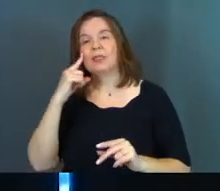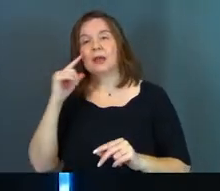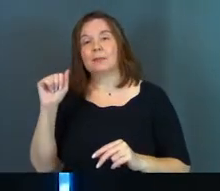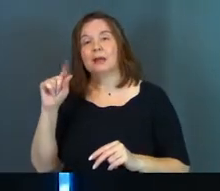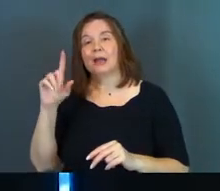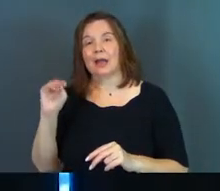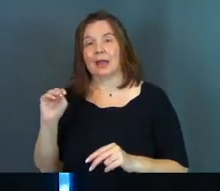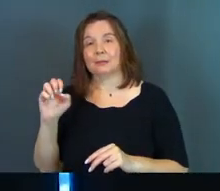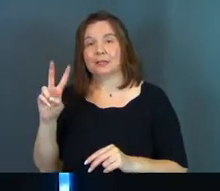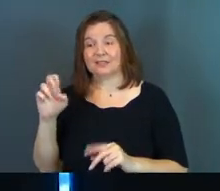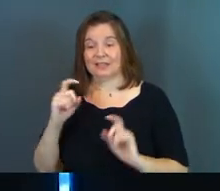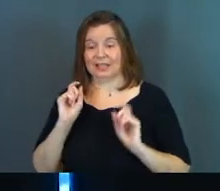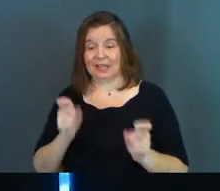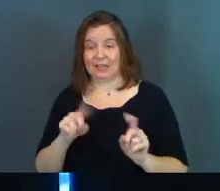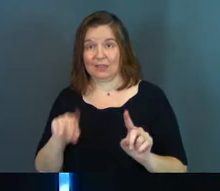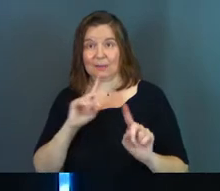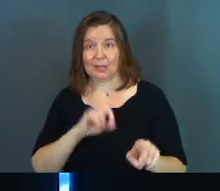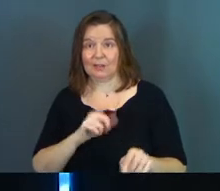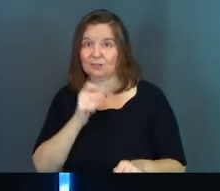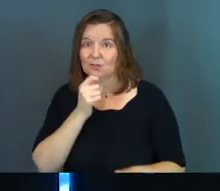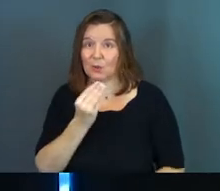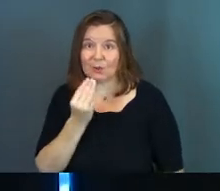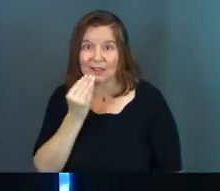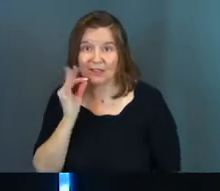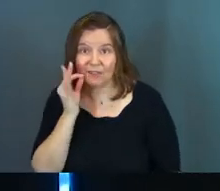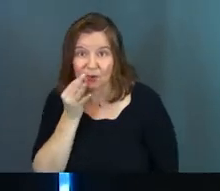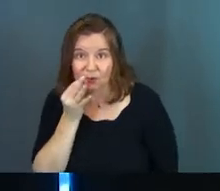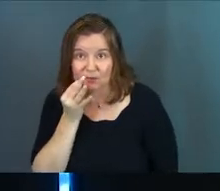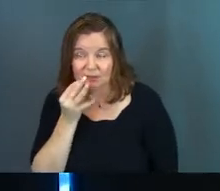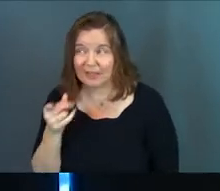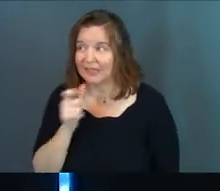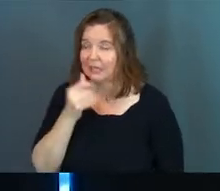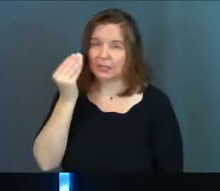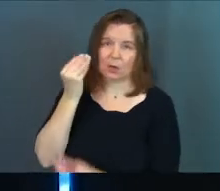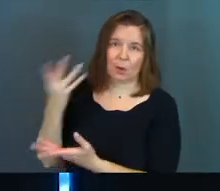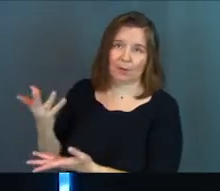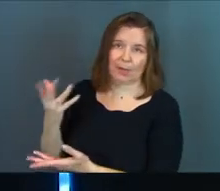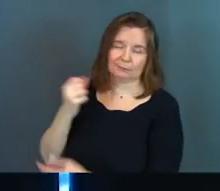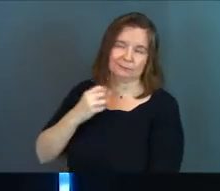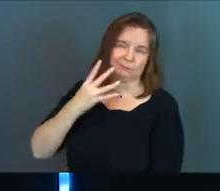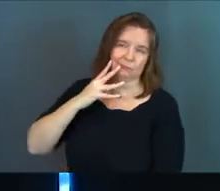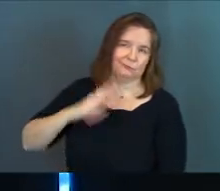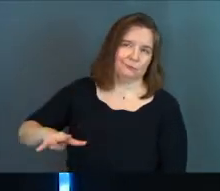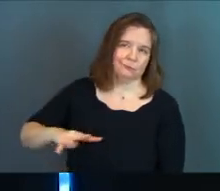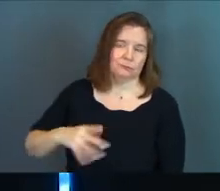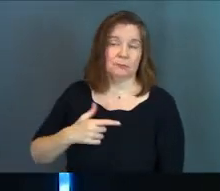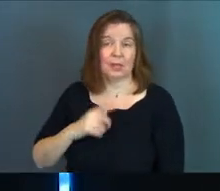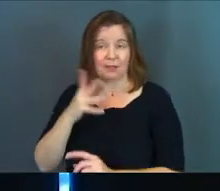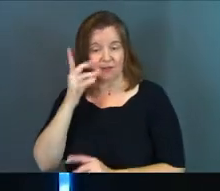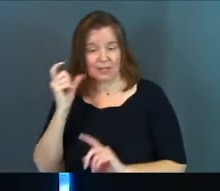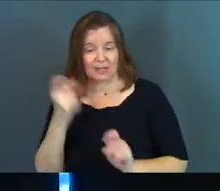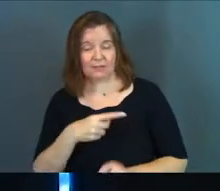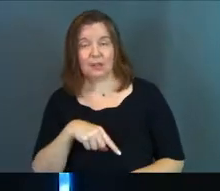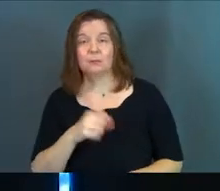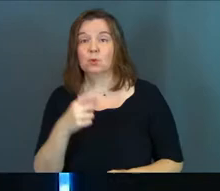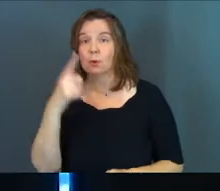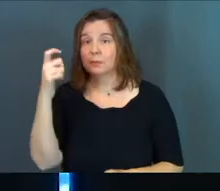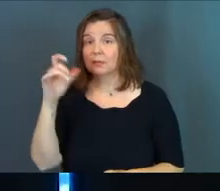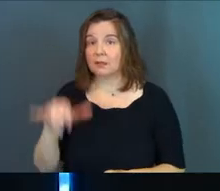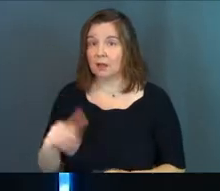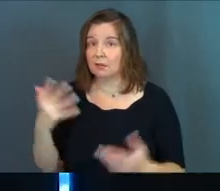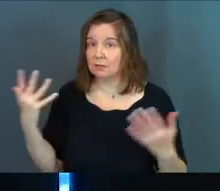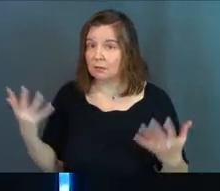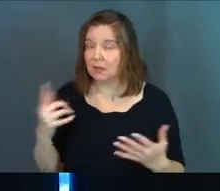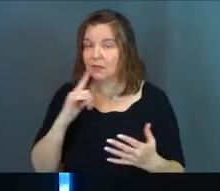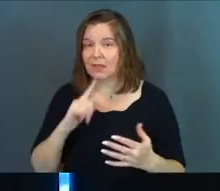Adam and Eve, God gave them a command, don't eat the fruit, right? They did not obey that command that the Father had given them. And so because of